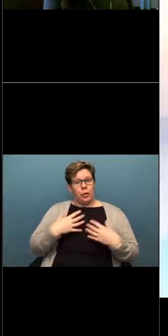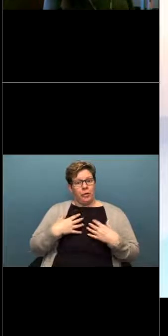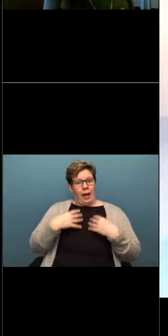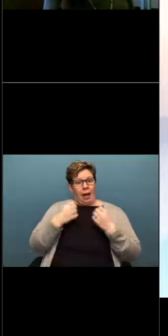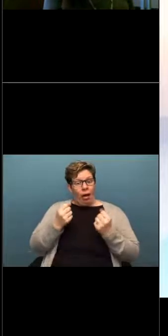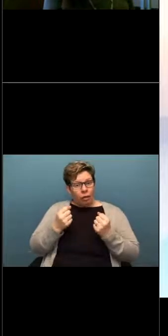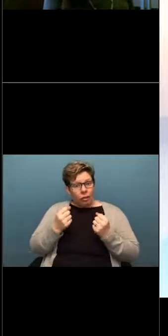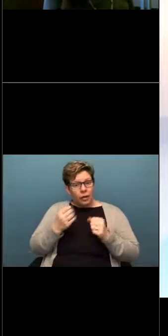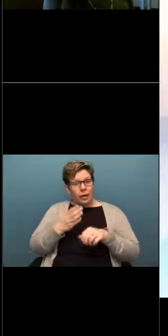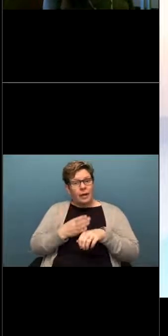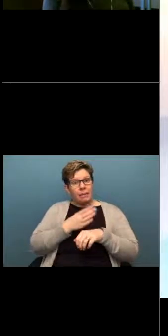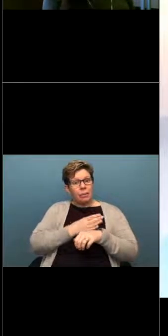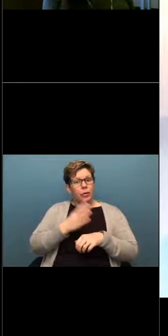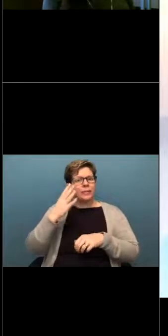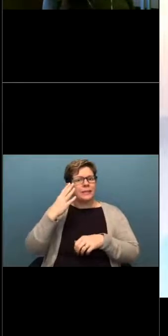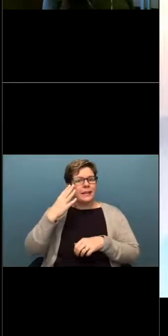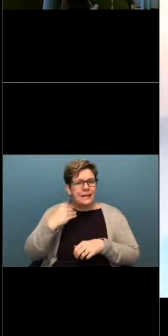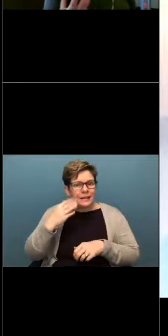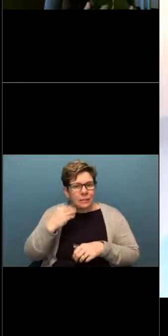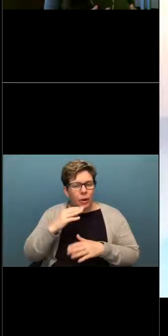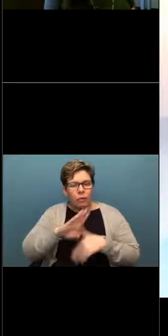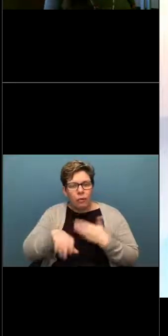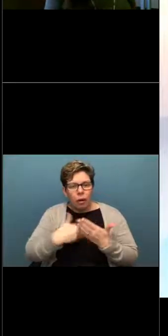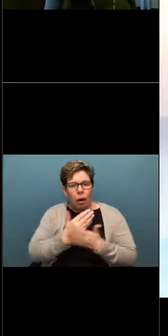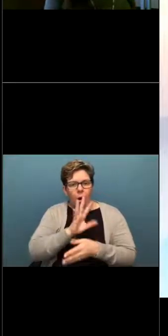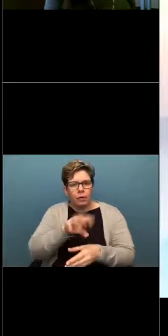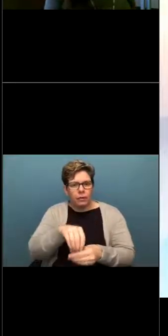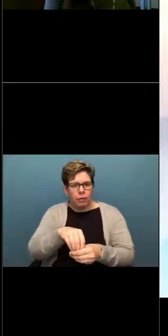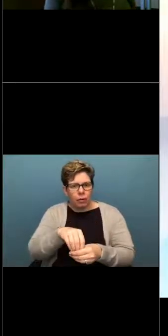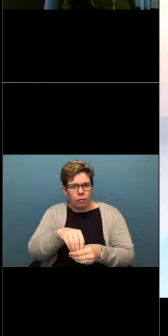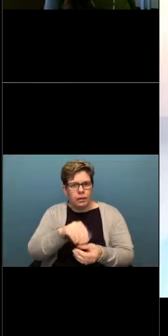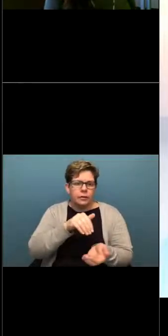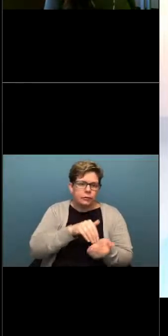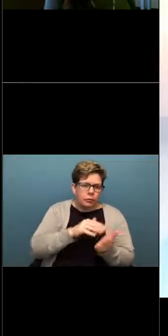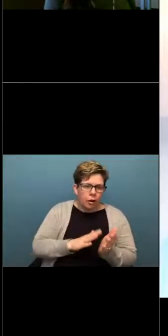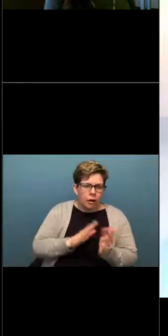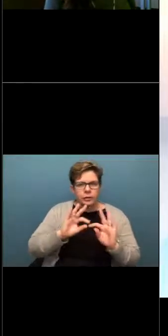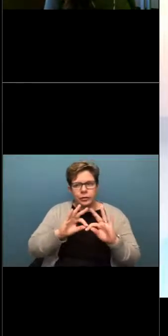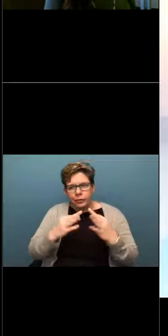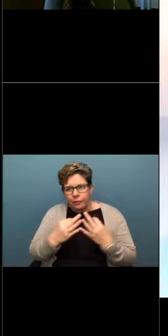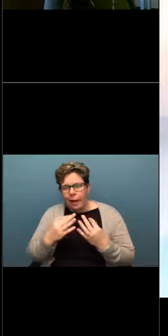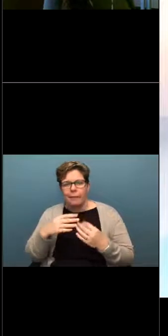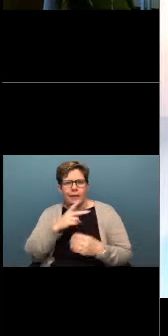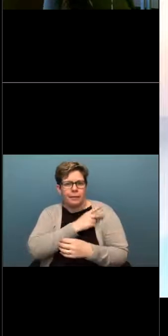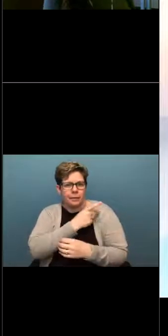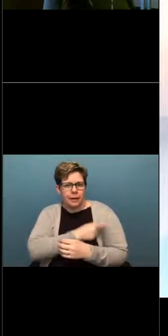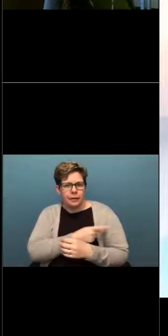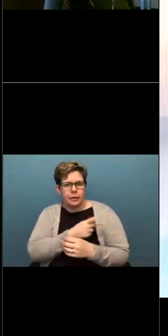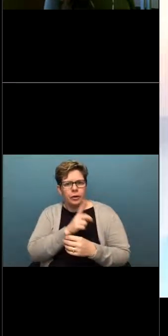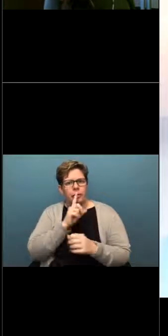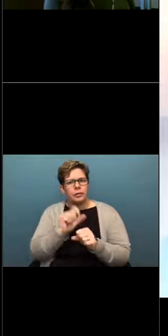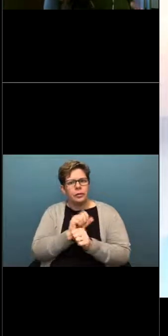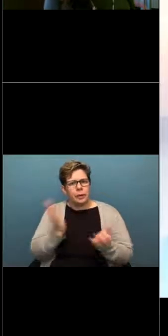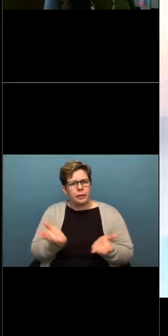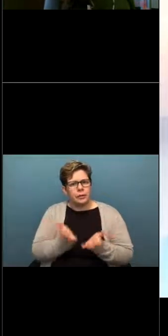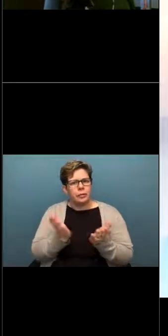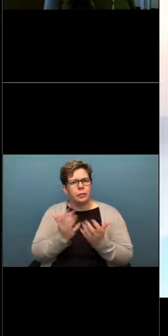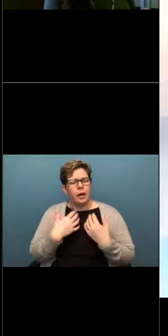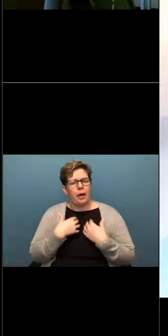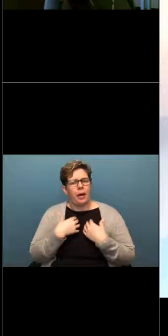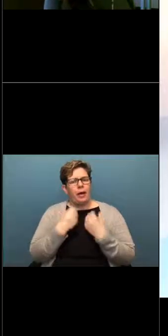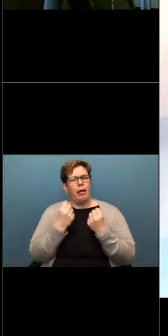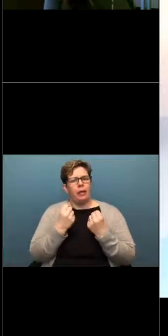both patients and families and clinicians. The key goal is really to promote health and well-being of individuals and families and help